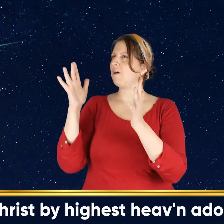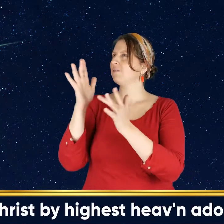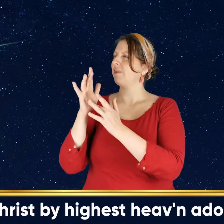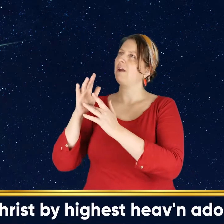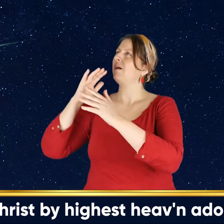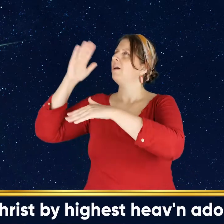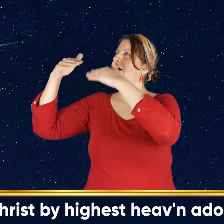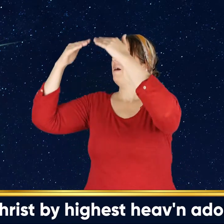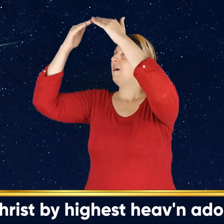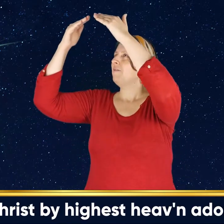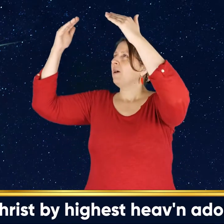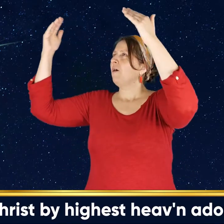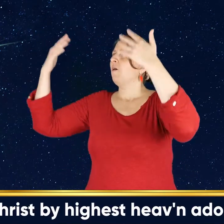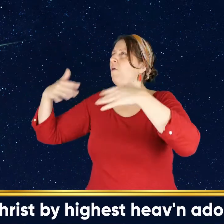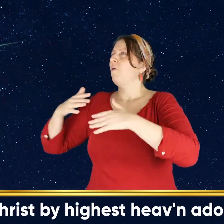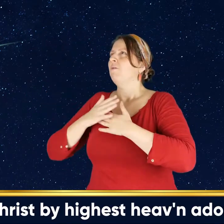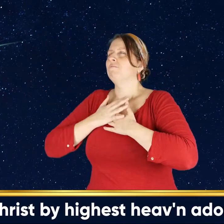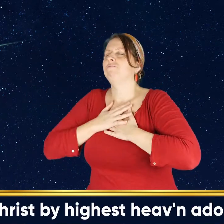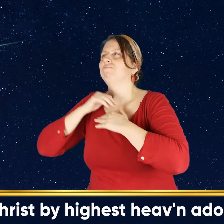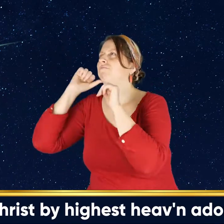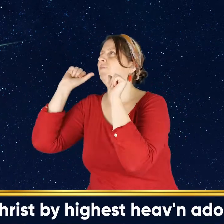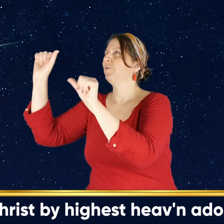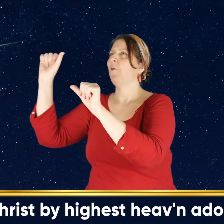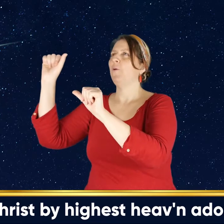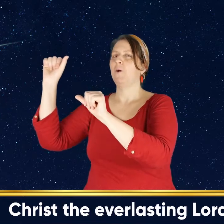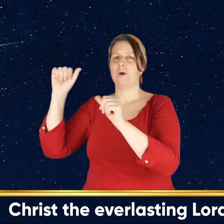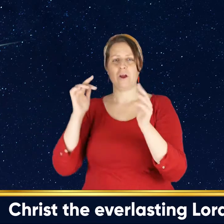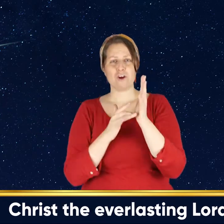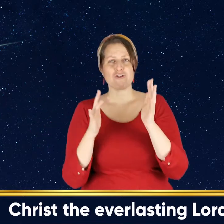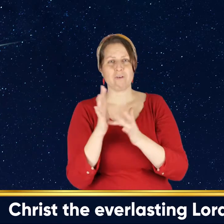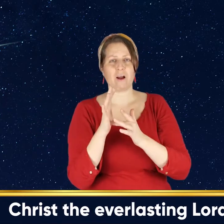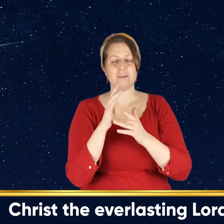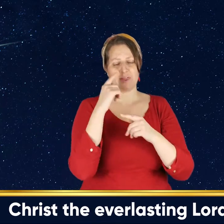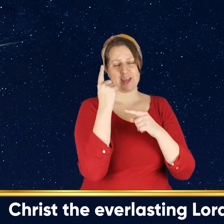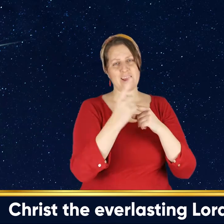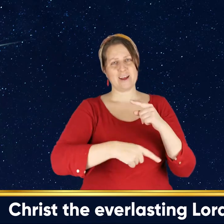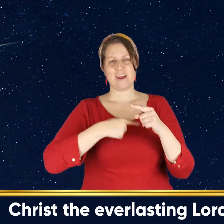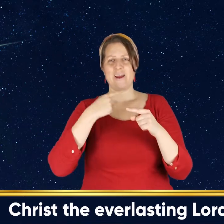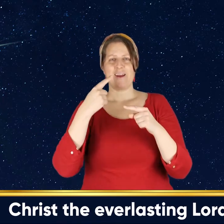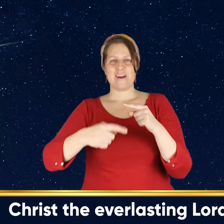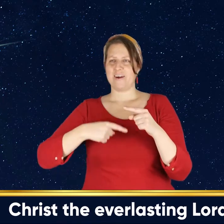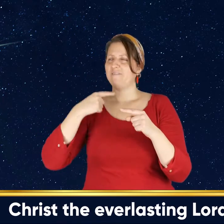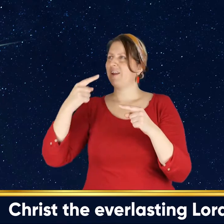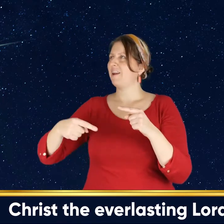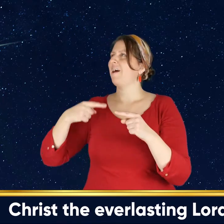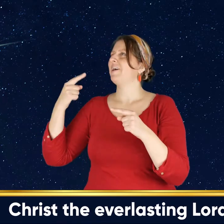Christ by highest heaven adored. Christ the